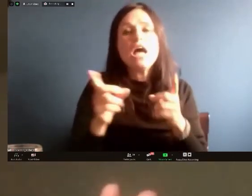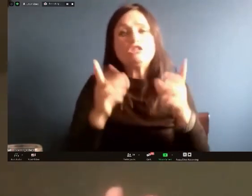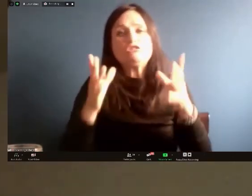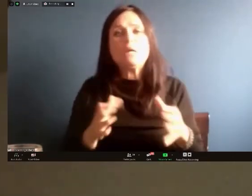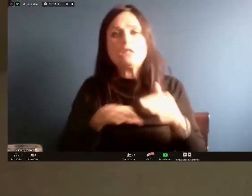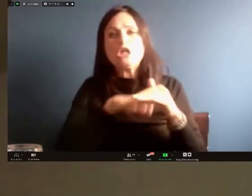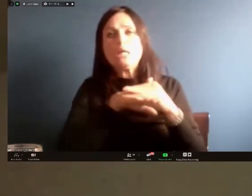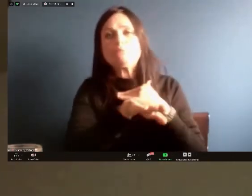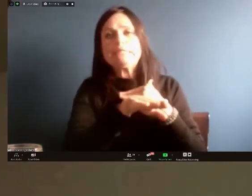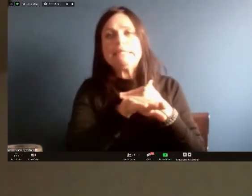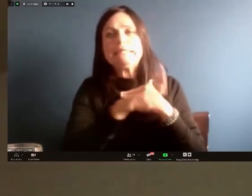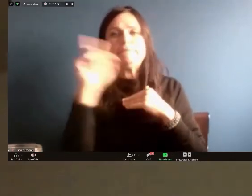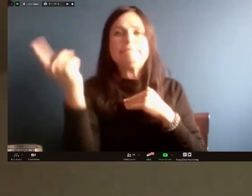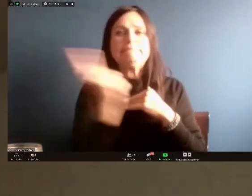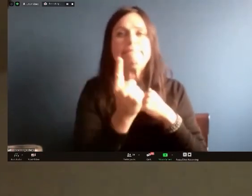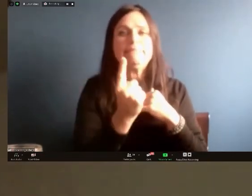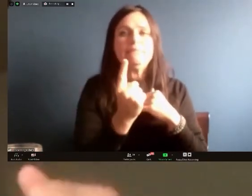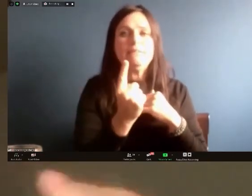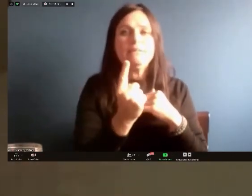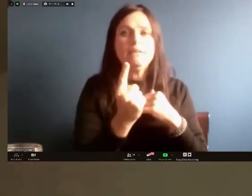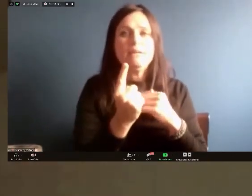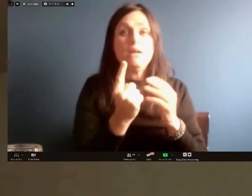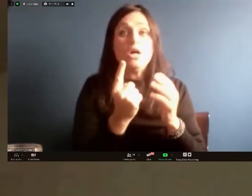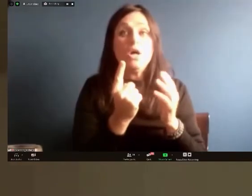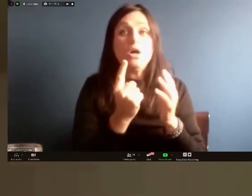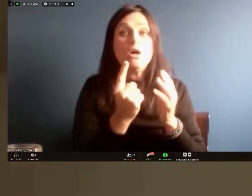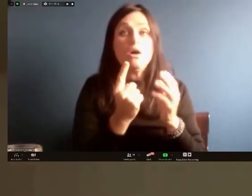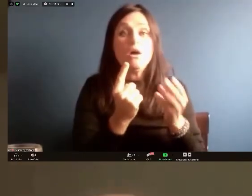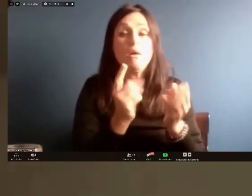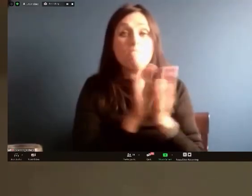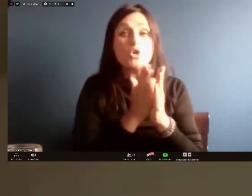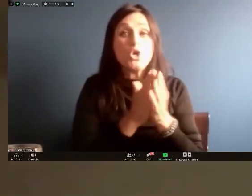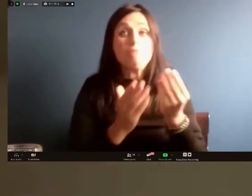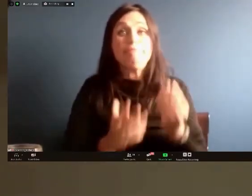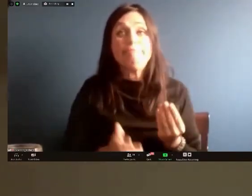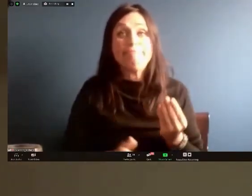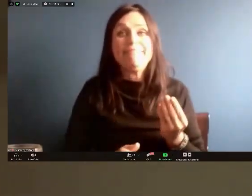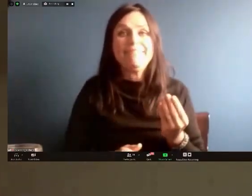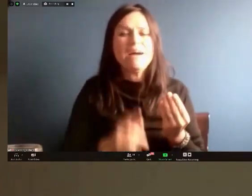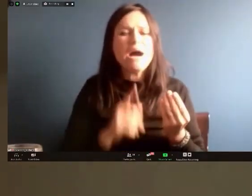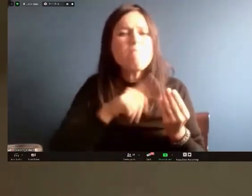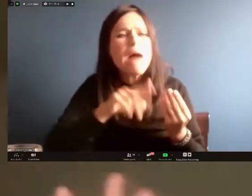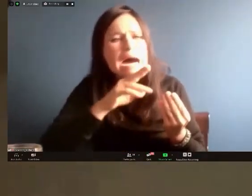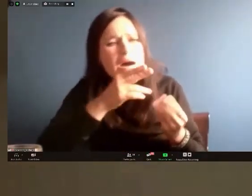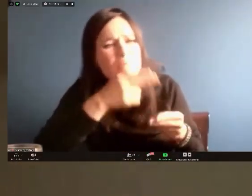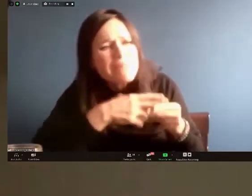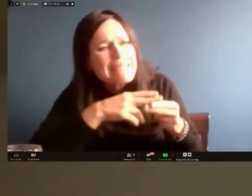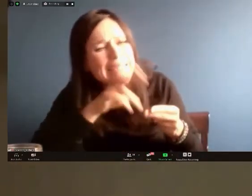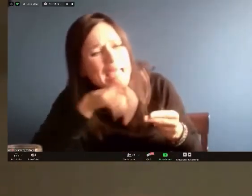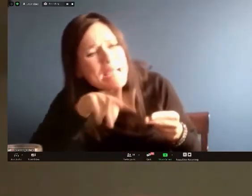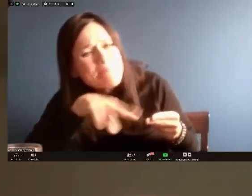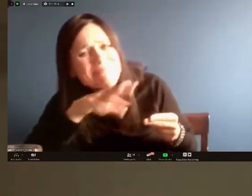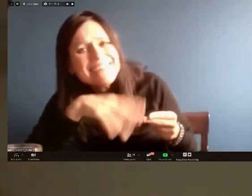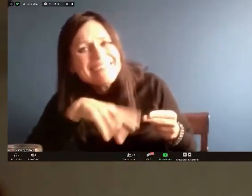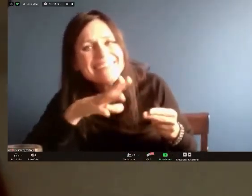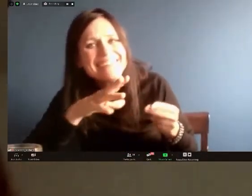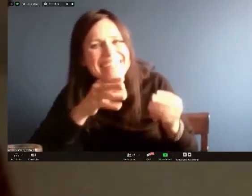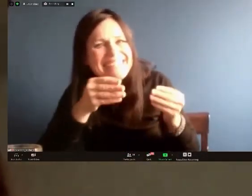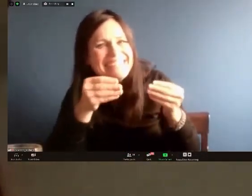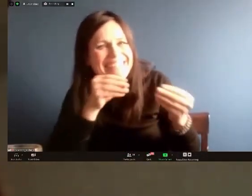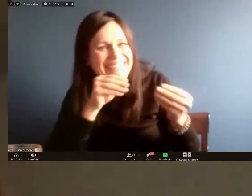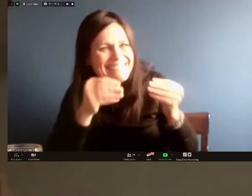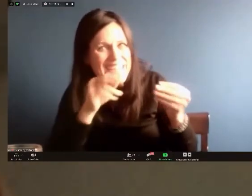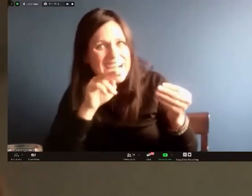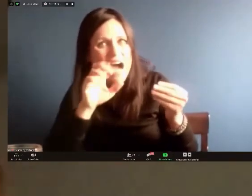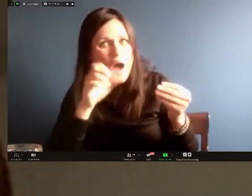I realize, like, you barely see the book. You see they're carrying a book, but you don't get to see the title. I'm like, no, just spend a second on the